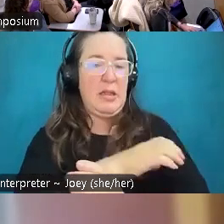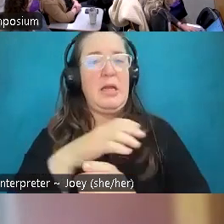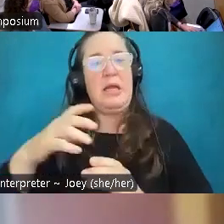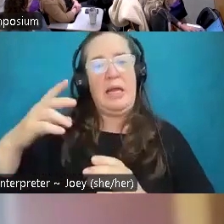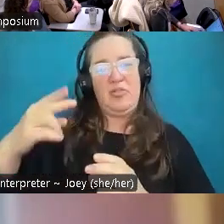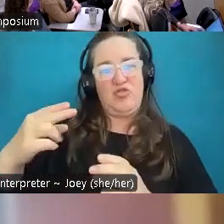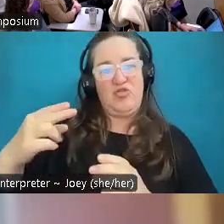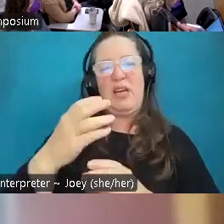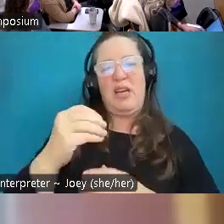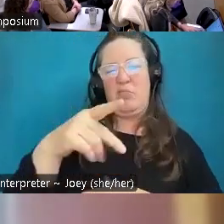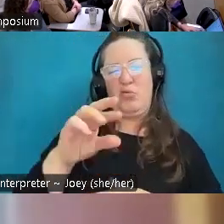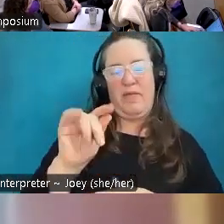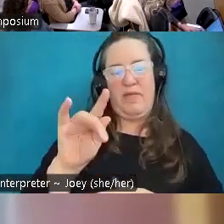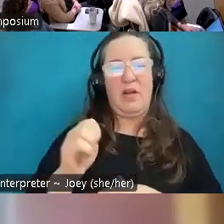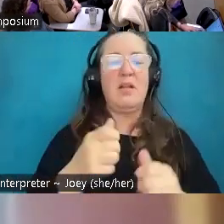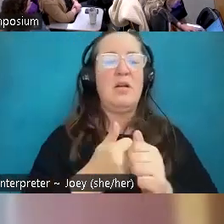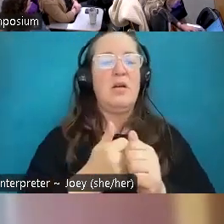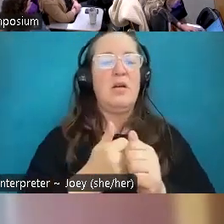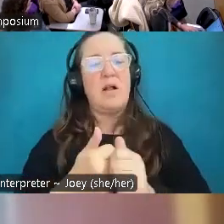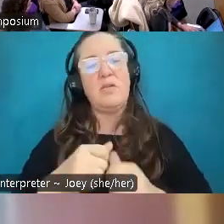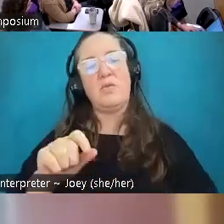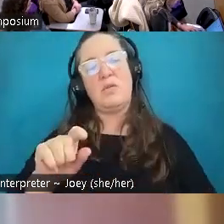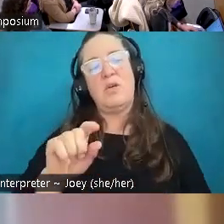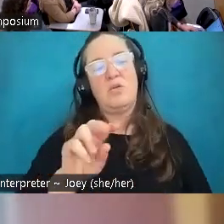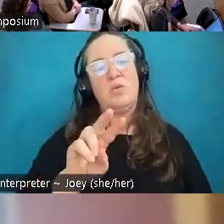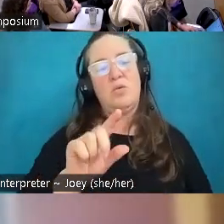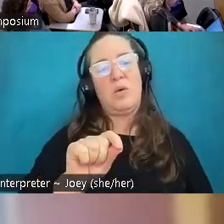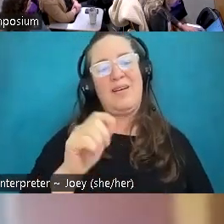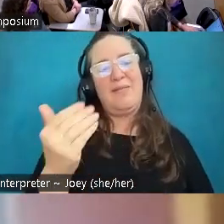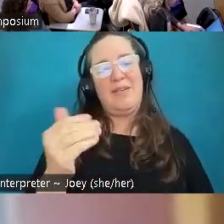the 2015 IOM diagnostic criteria.